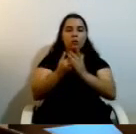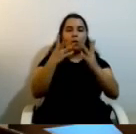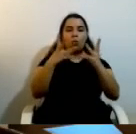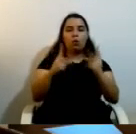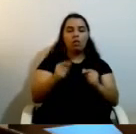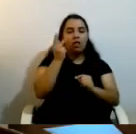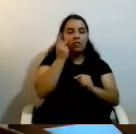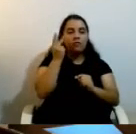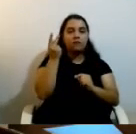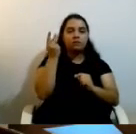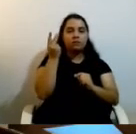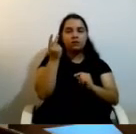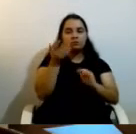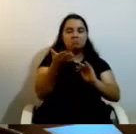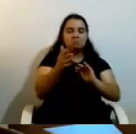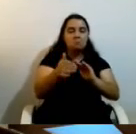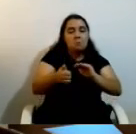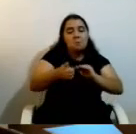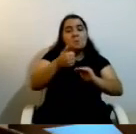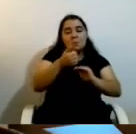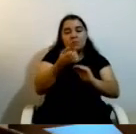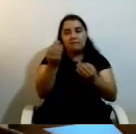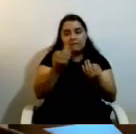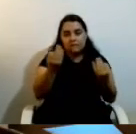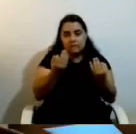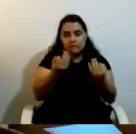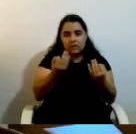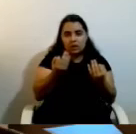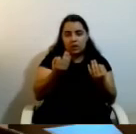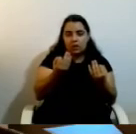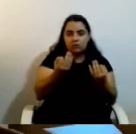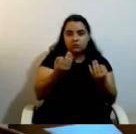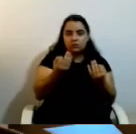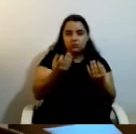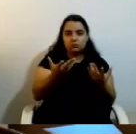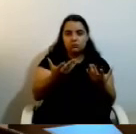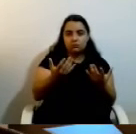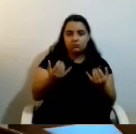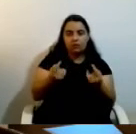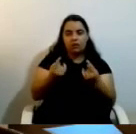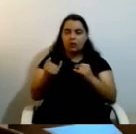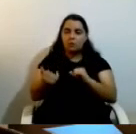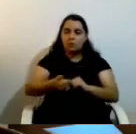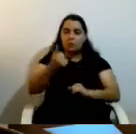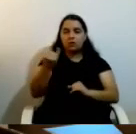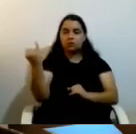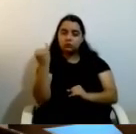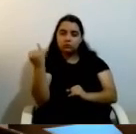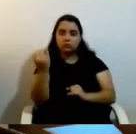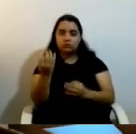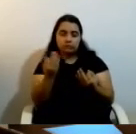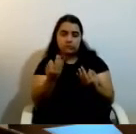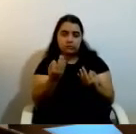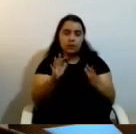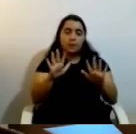in than in residential institutions, but residential institutions are